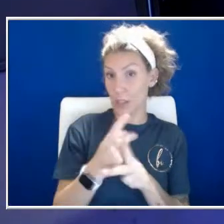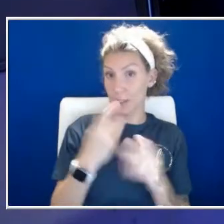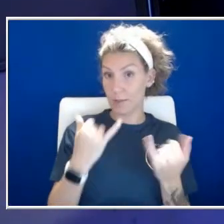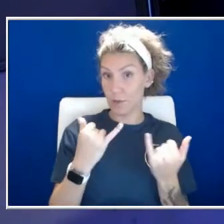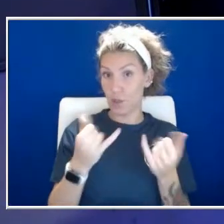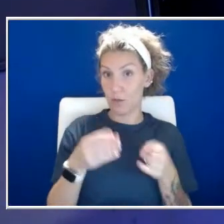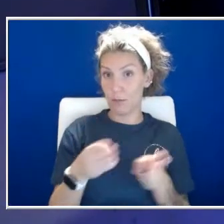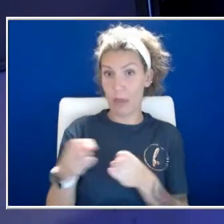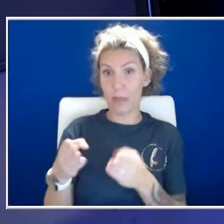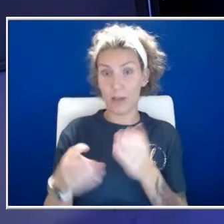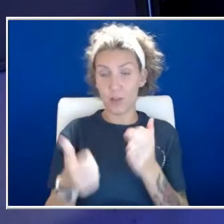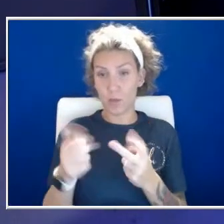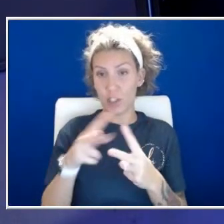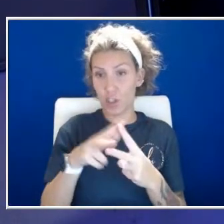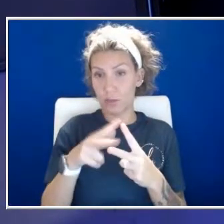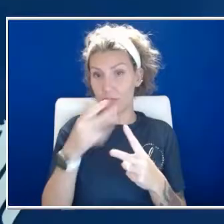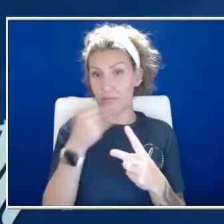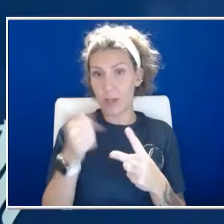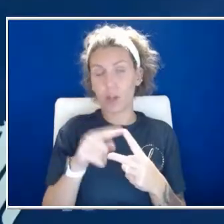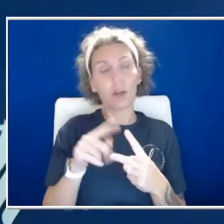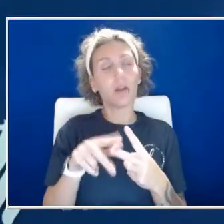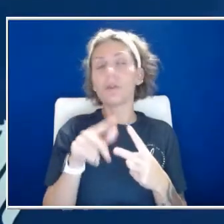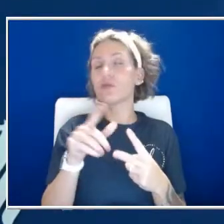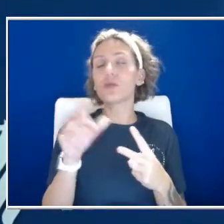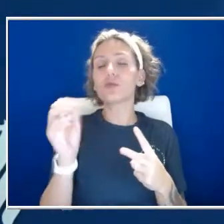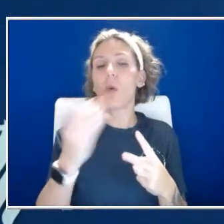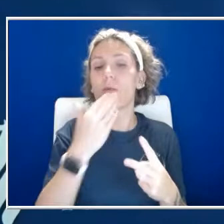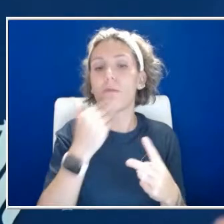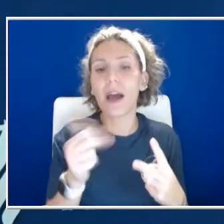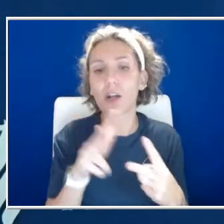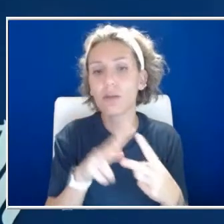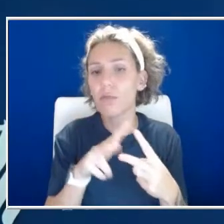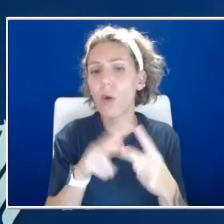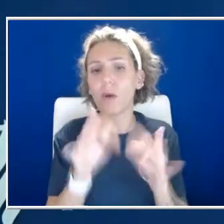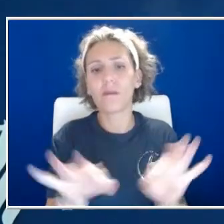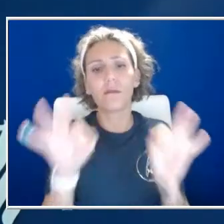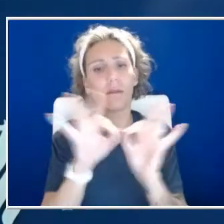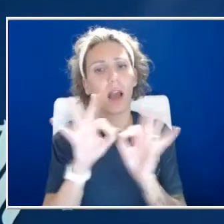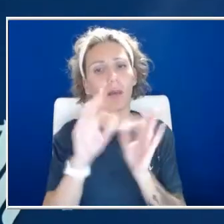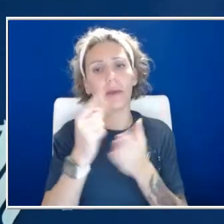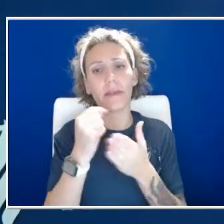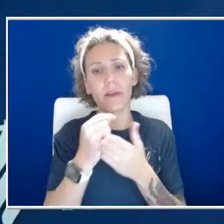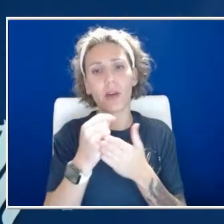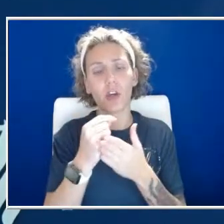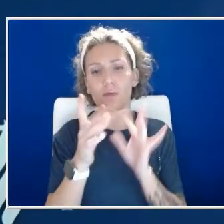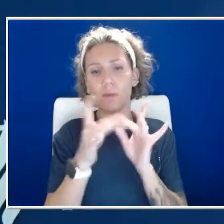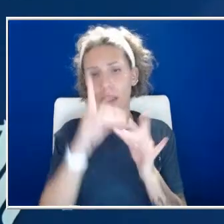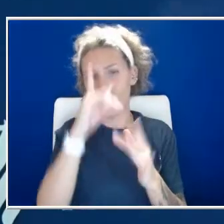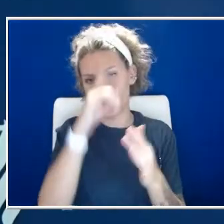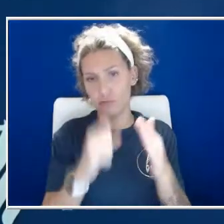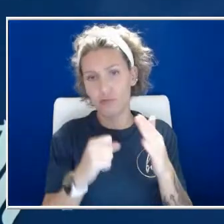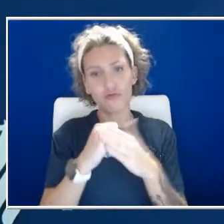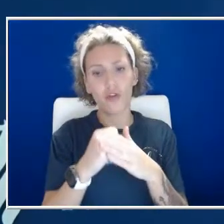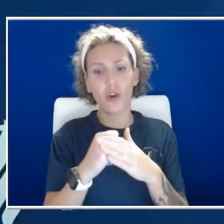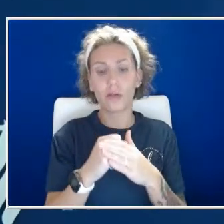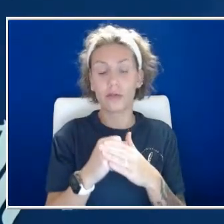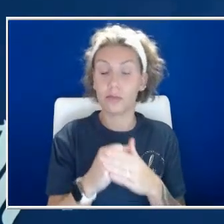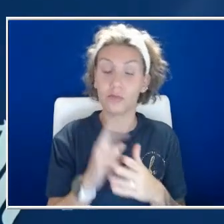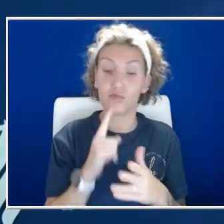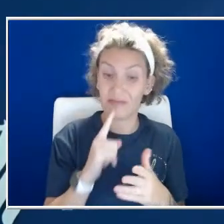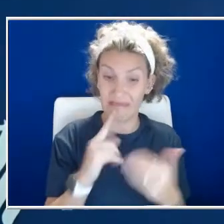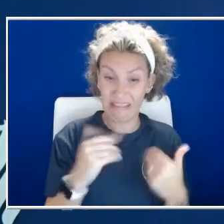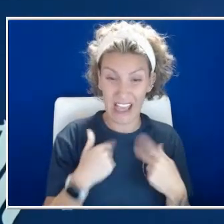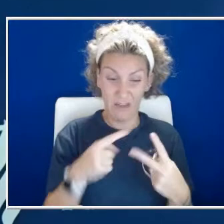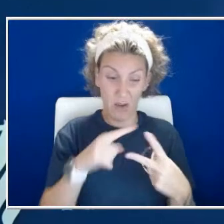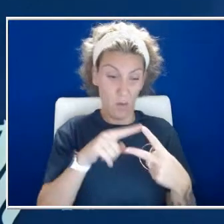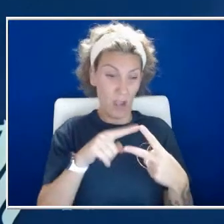do you know? There's no better here. These are both valuable therapies in the setting of stroke. In fact, having one does not preclude the other. We